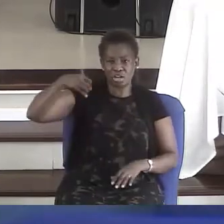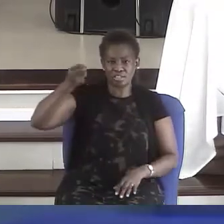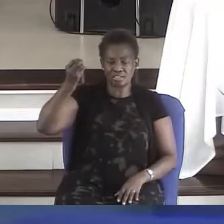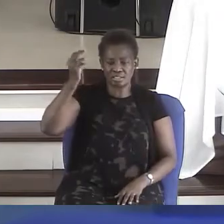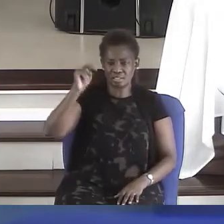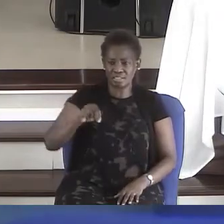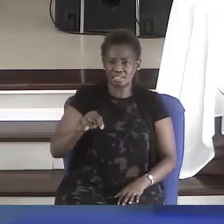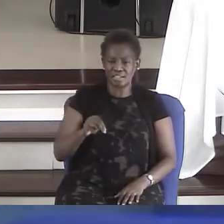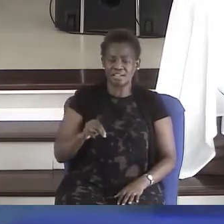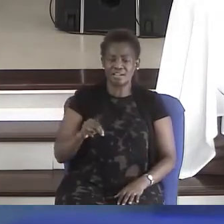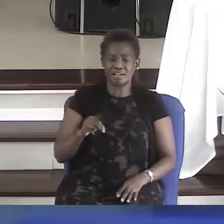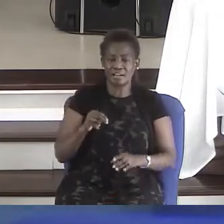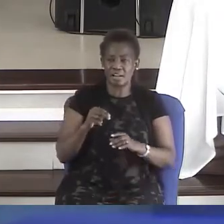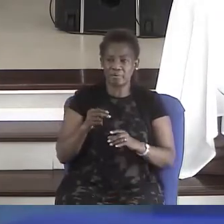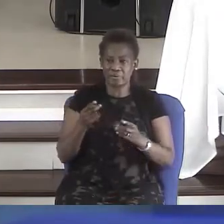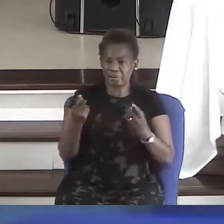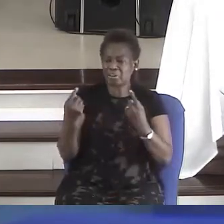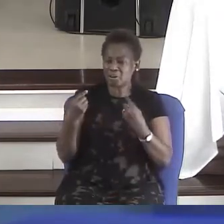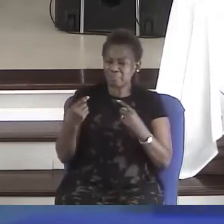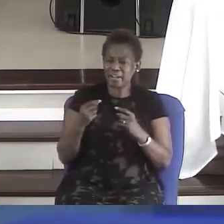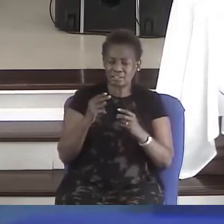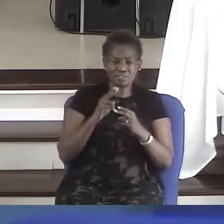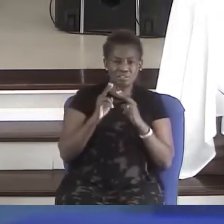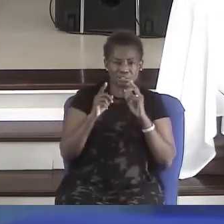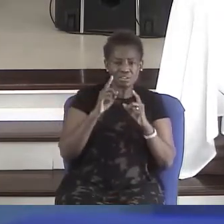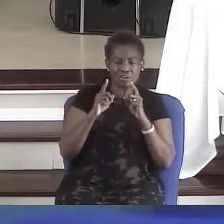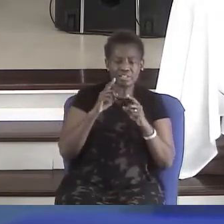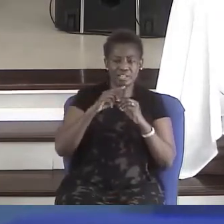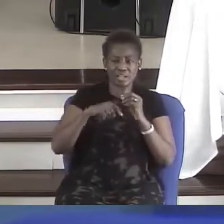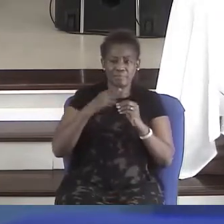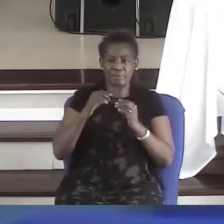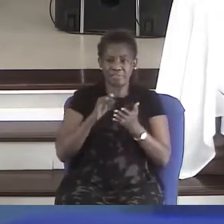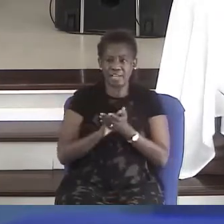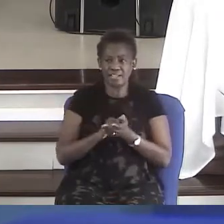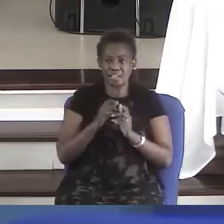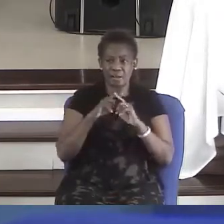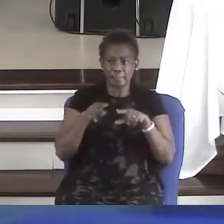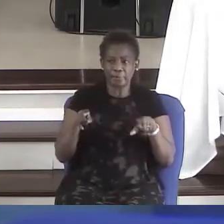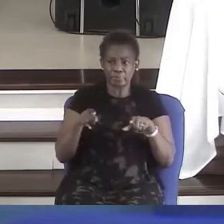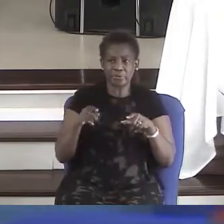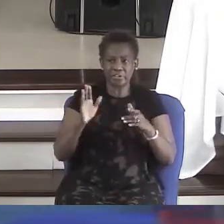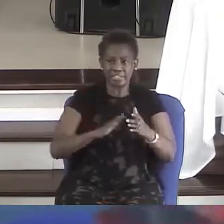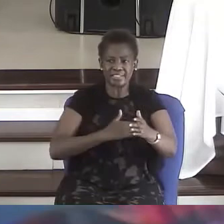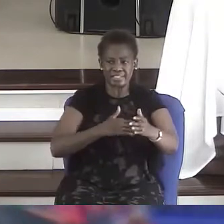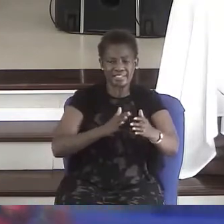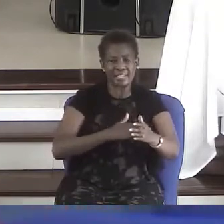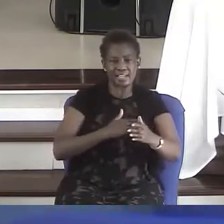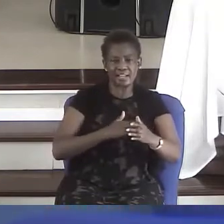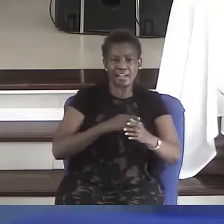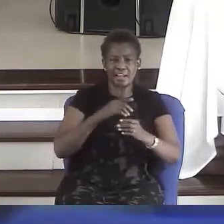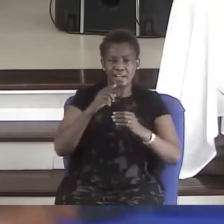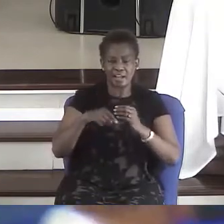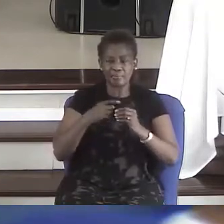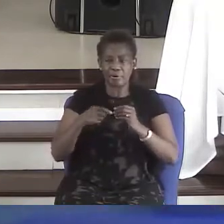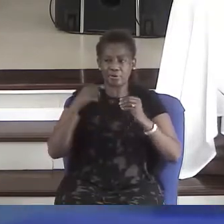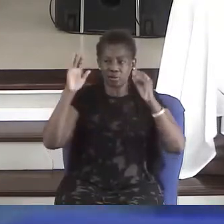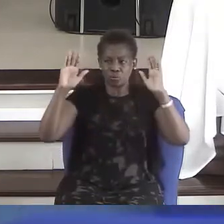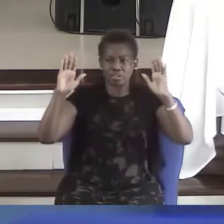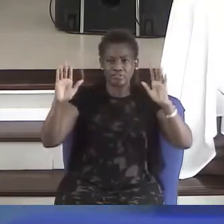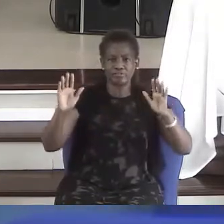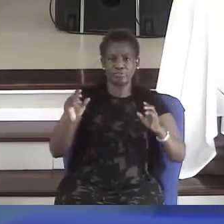words of life as we just think about the word of God and let it kind of soak inside of